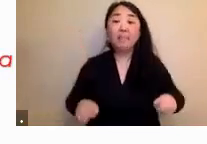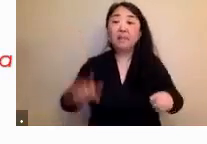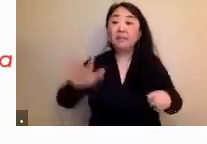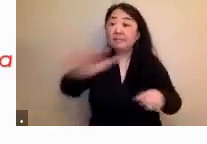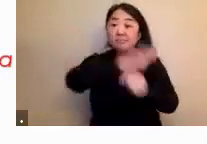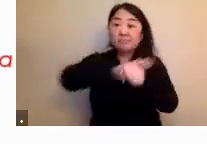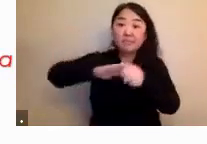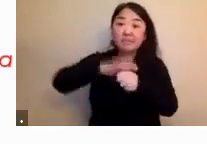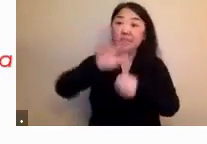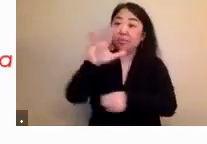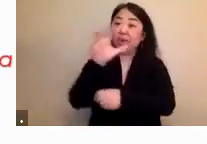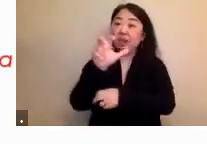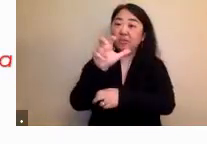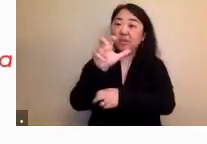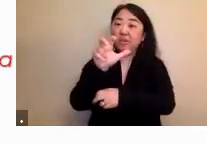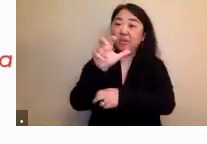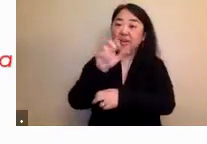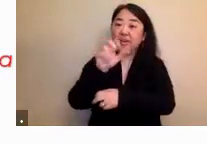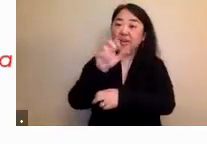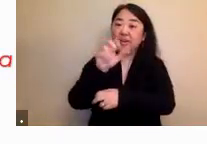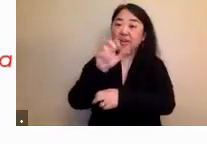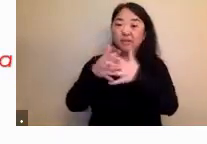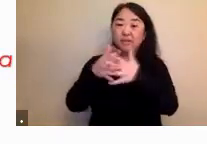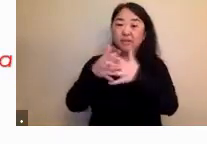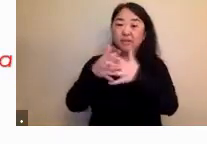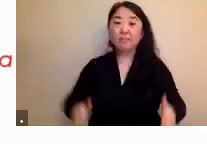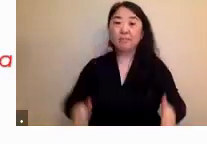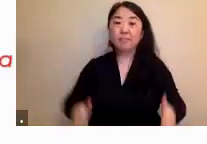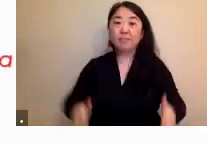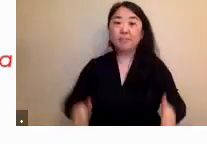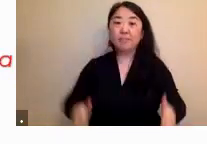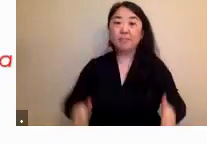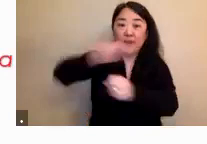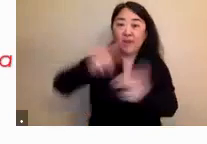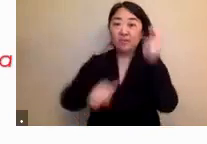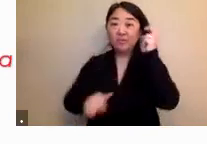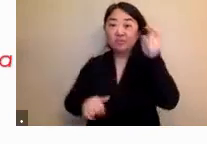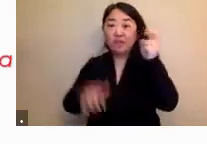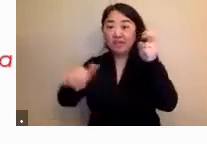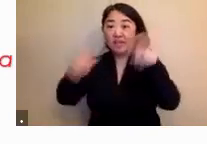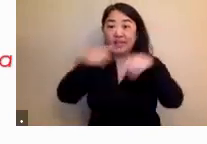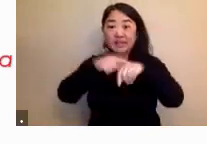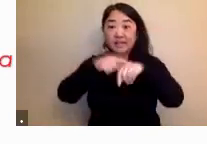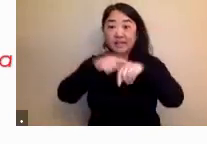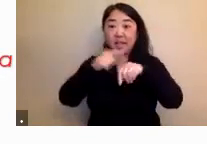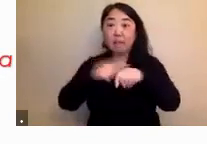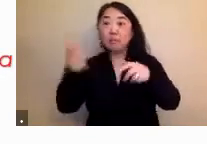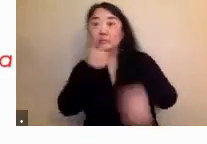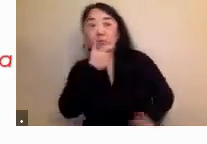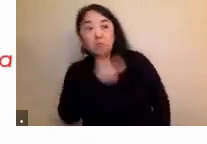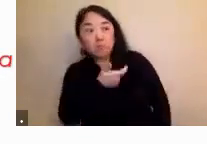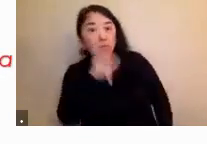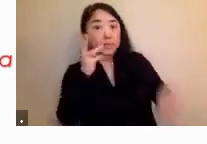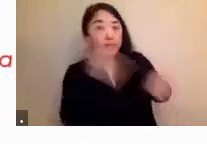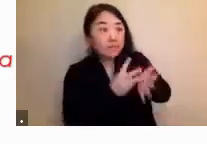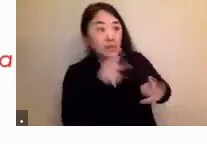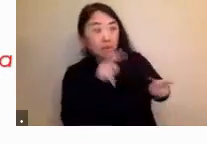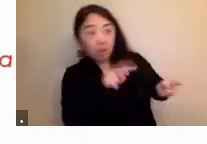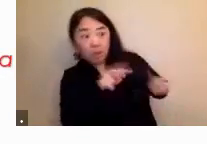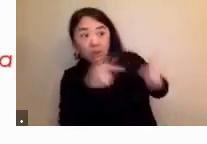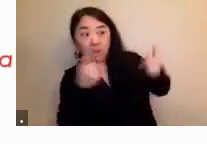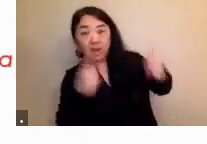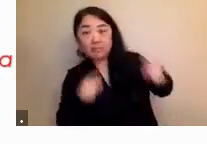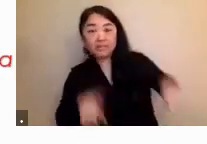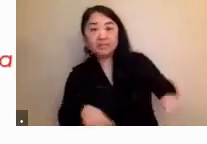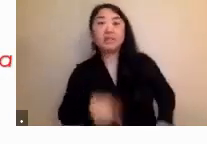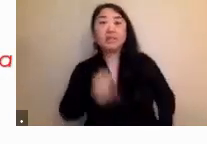Americans who were around the trolley at the time, watching what was going on. And as you see, there were